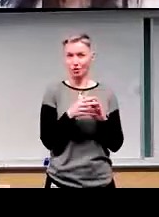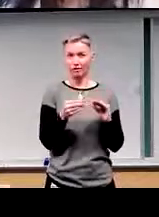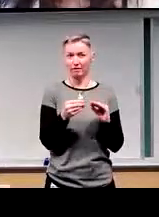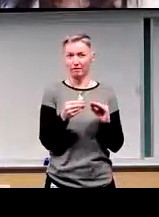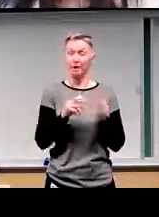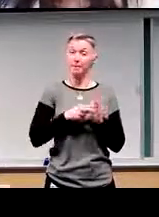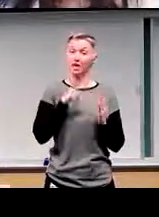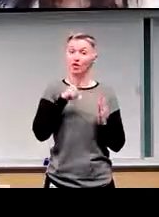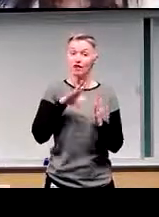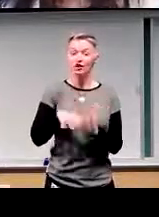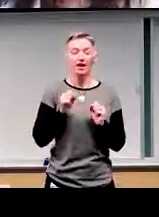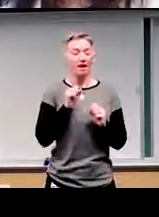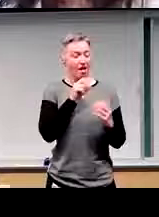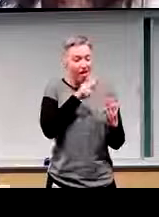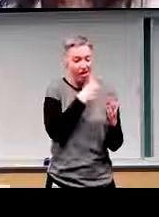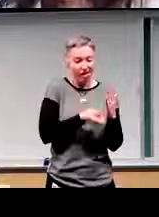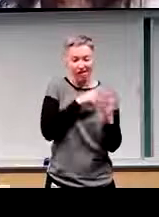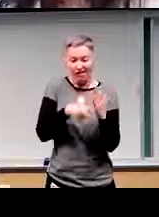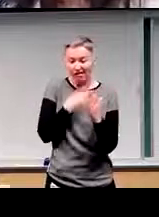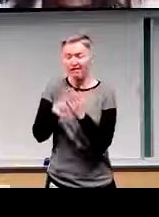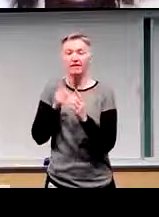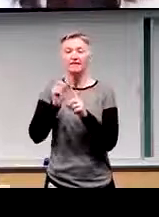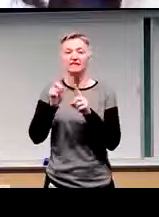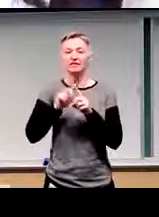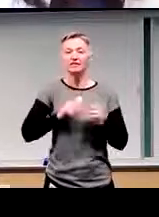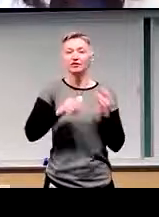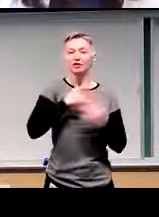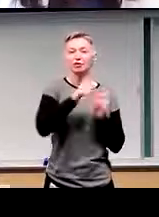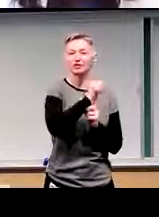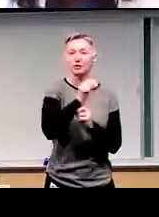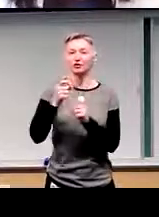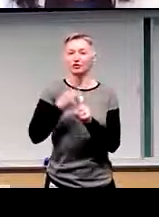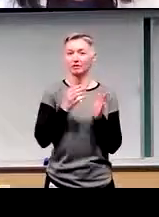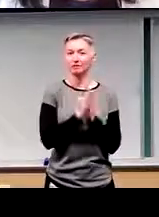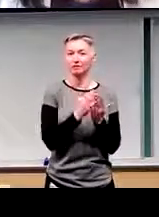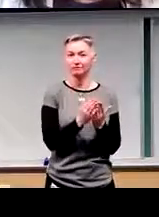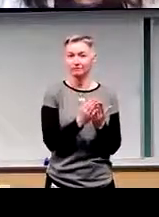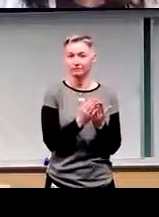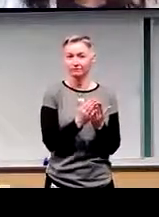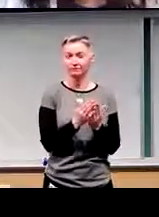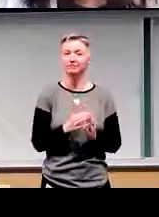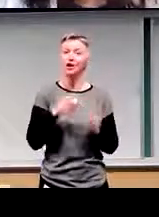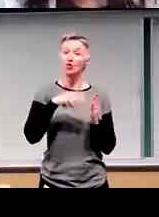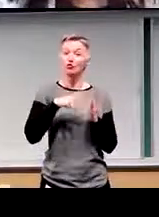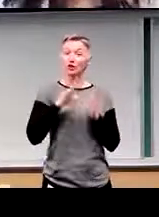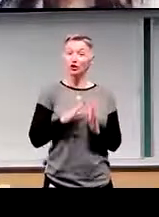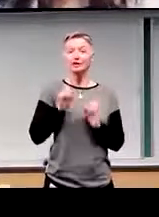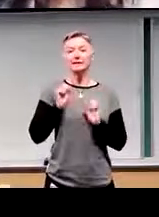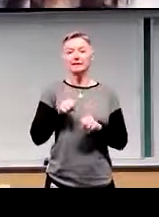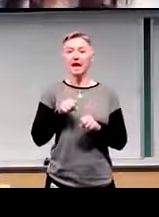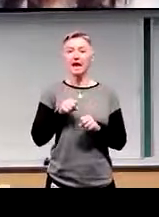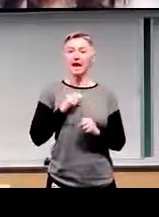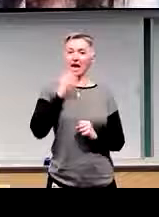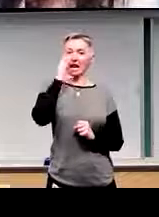in a variety of social situations. Readers are able to vicariously